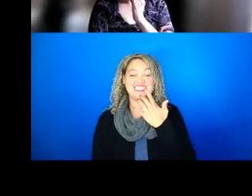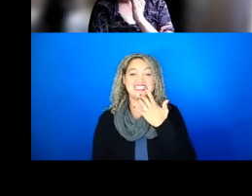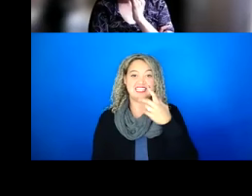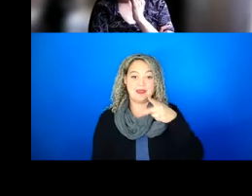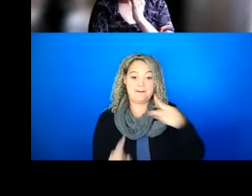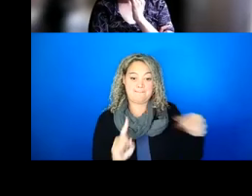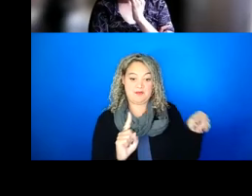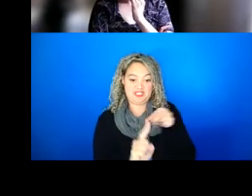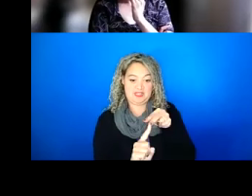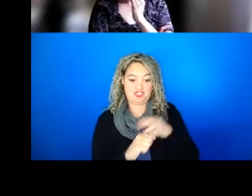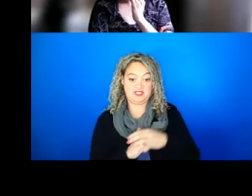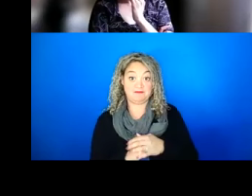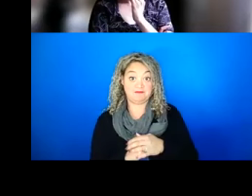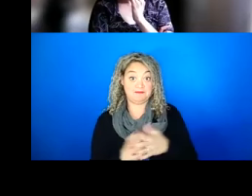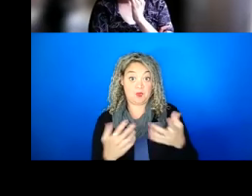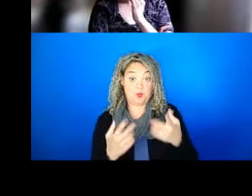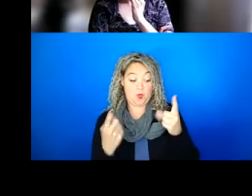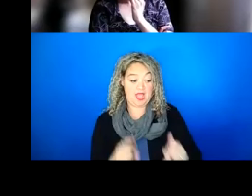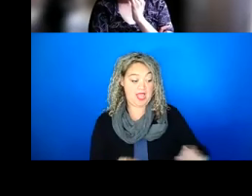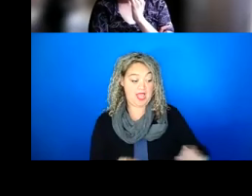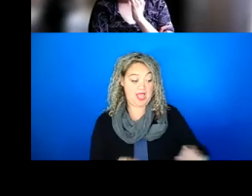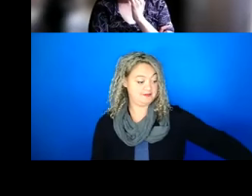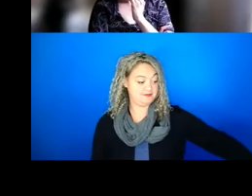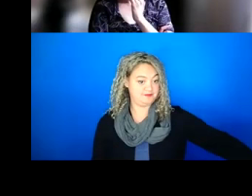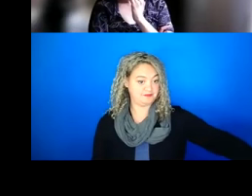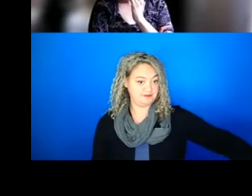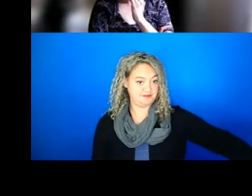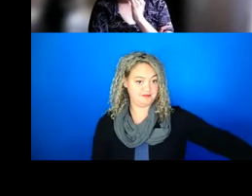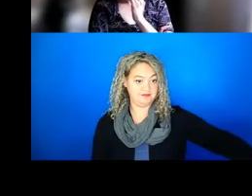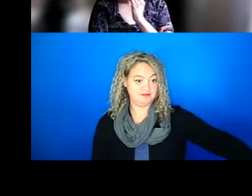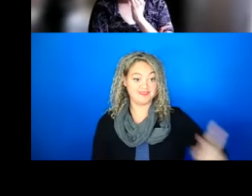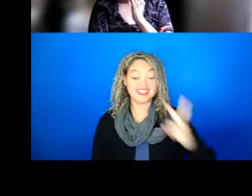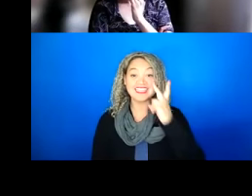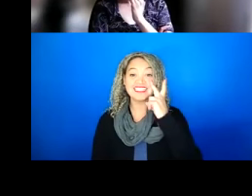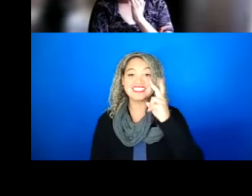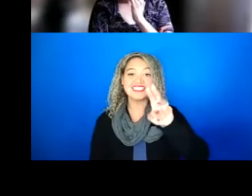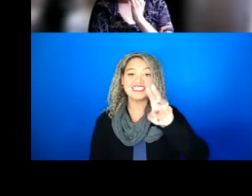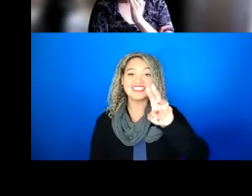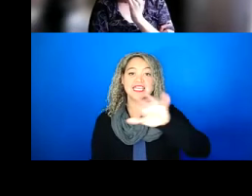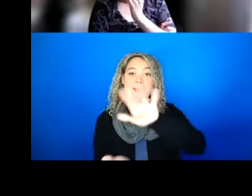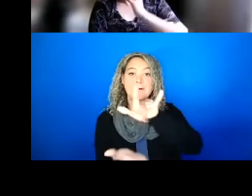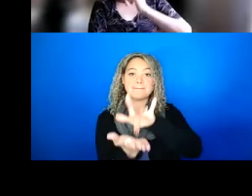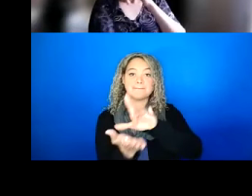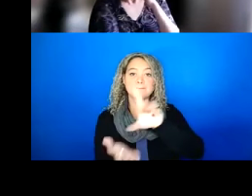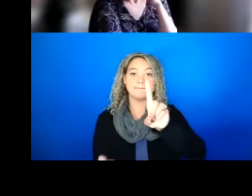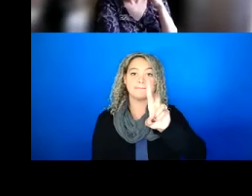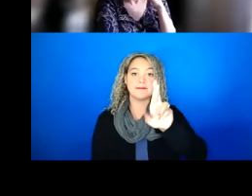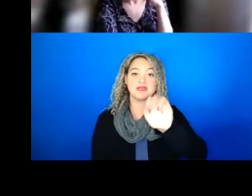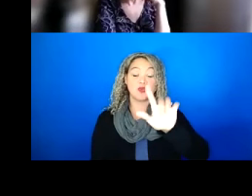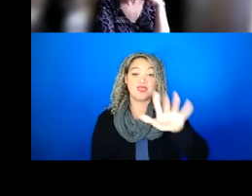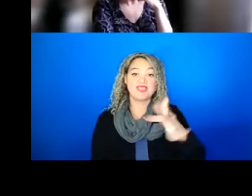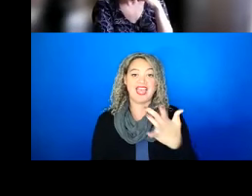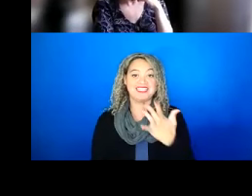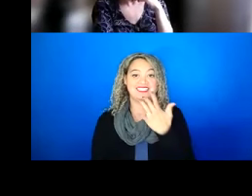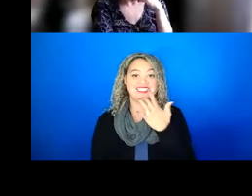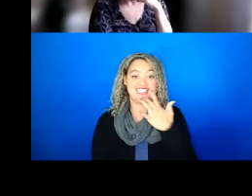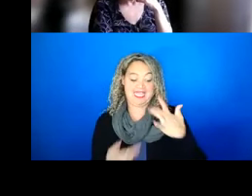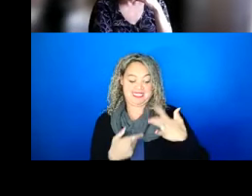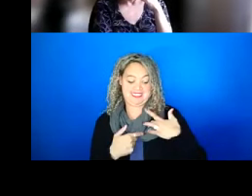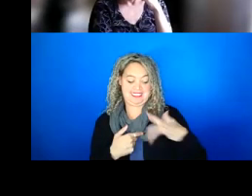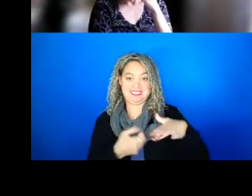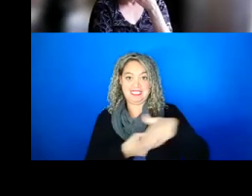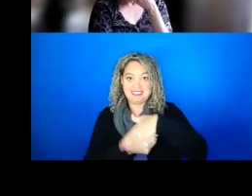here's what happened. There's that mid-dorsal region of the insula. That's the taste-sensitive cortex I was just